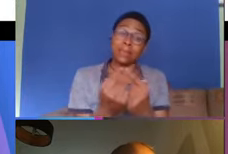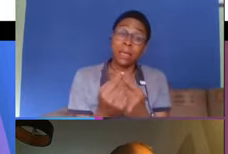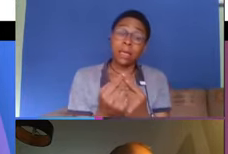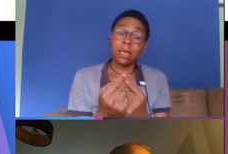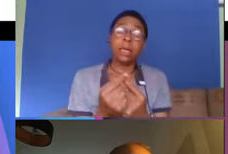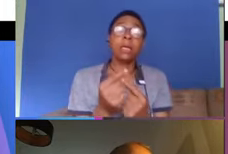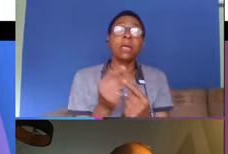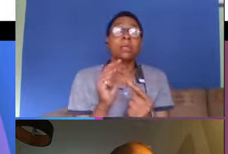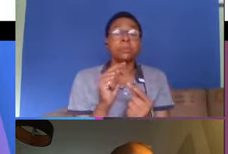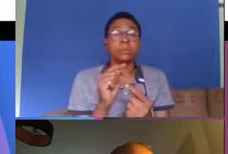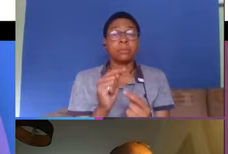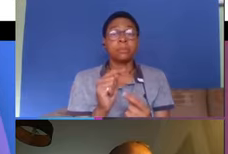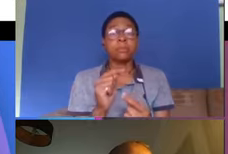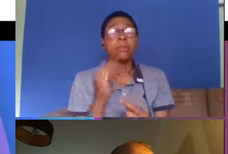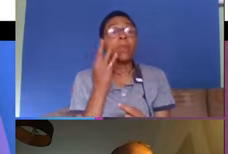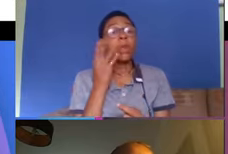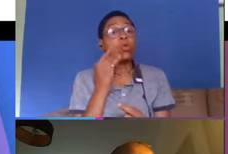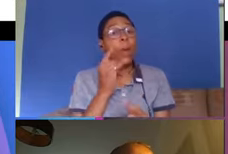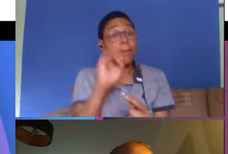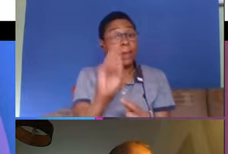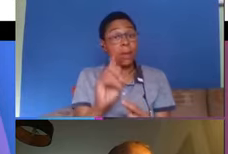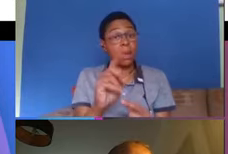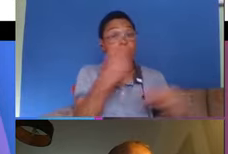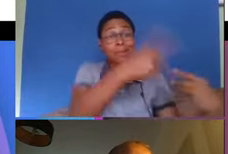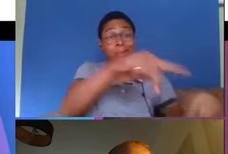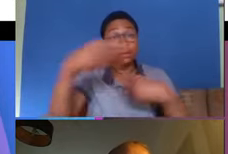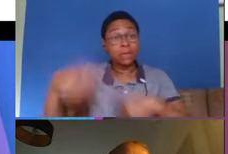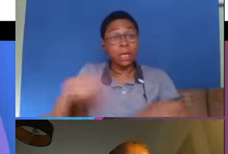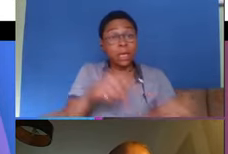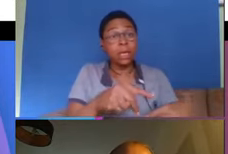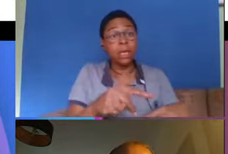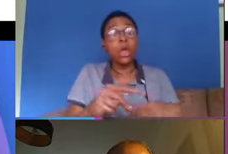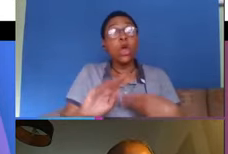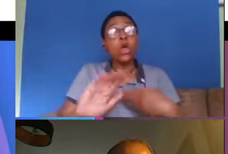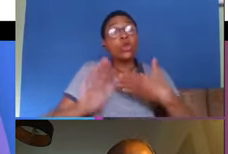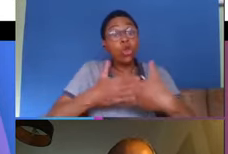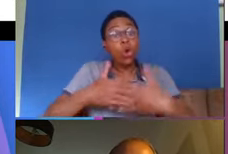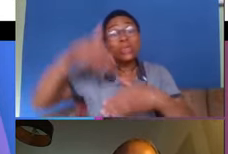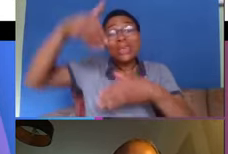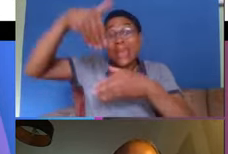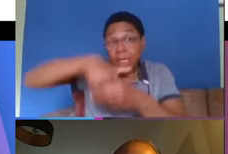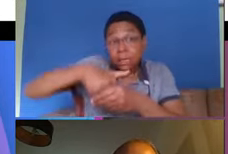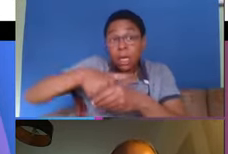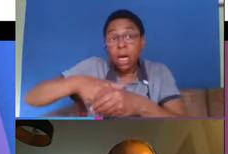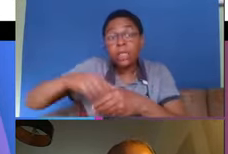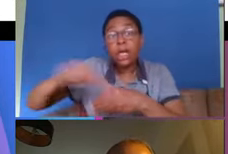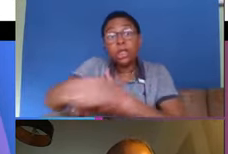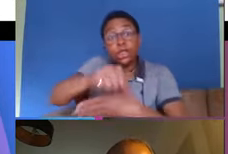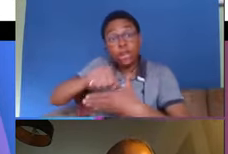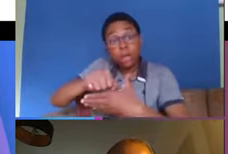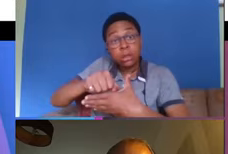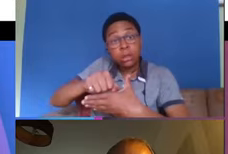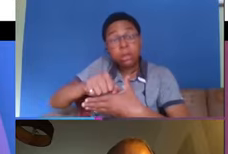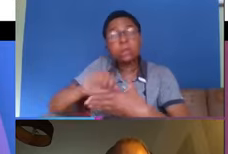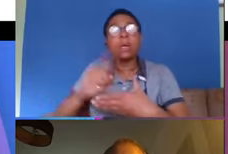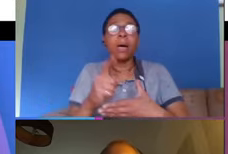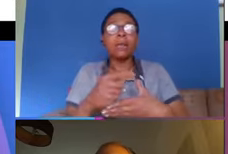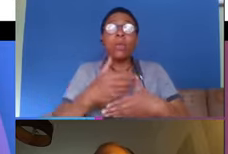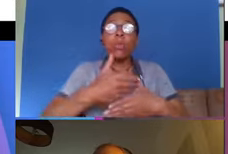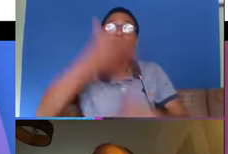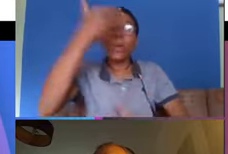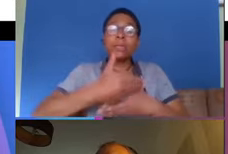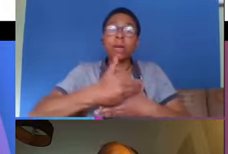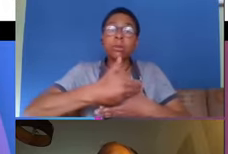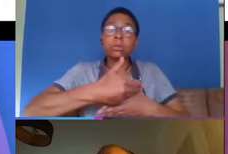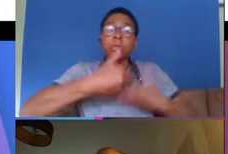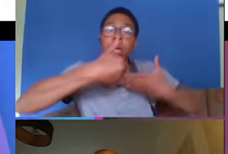dancing, the internal doors are shut, but the external windows or doors are open. And hopefully that